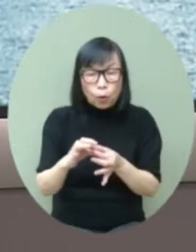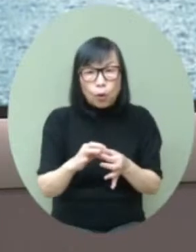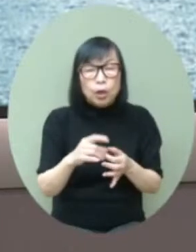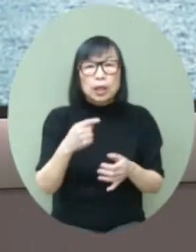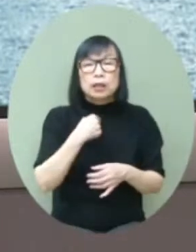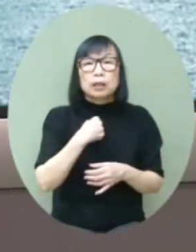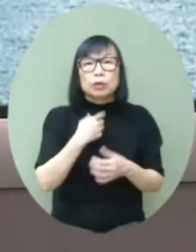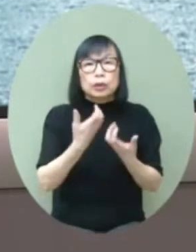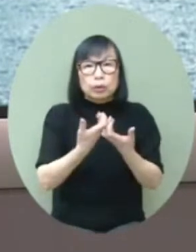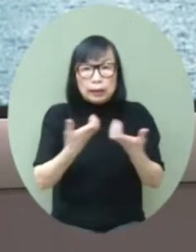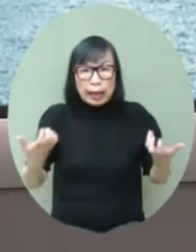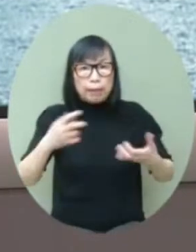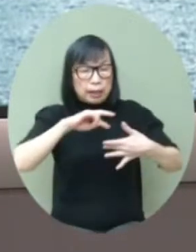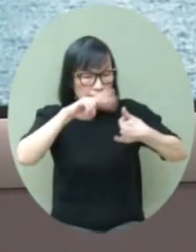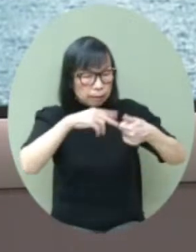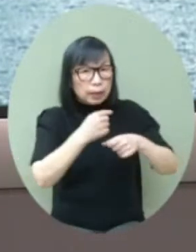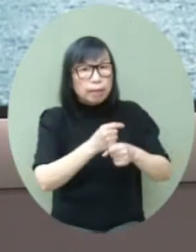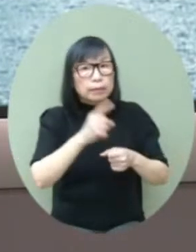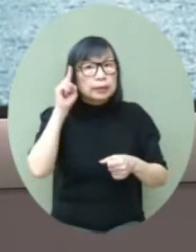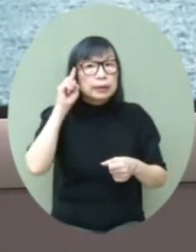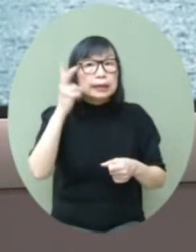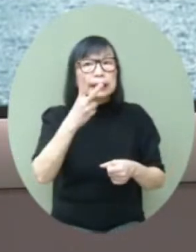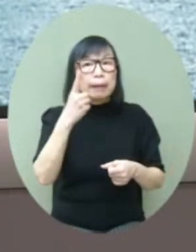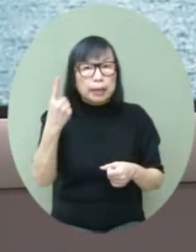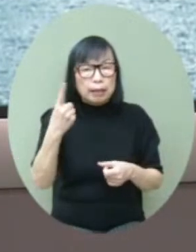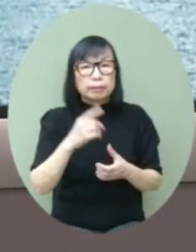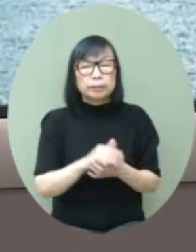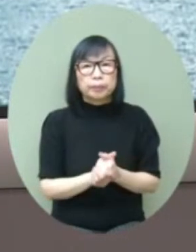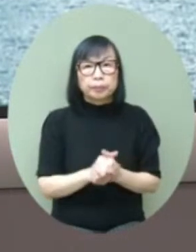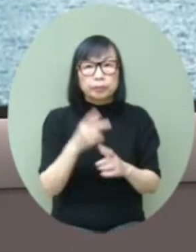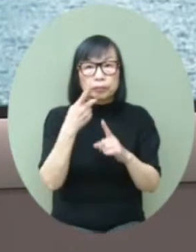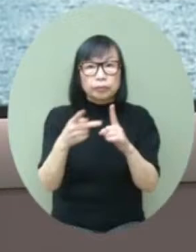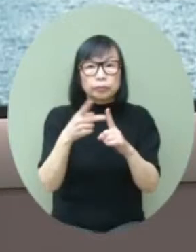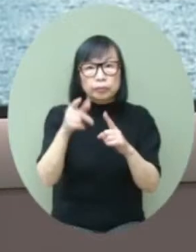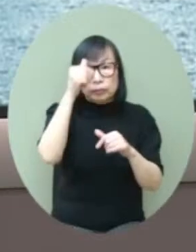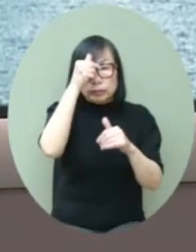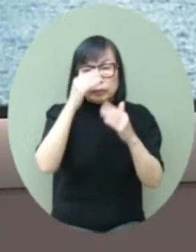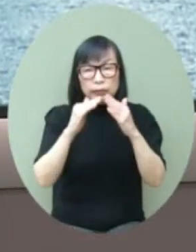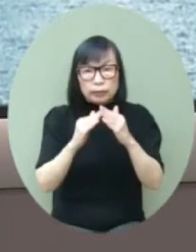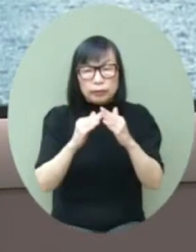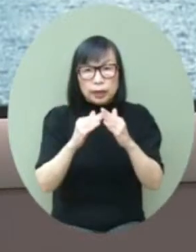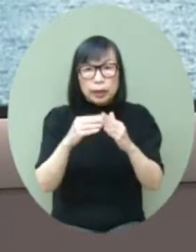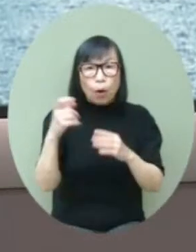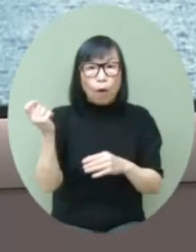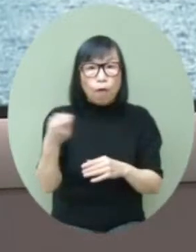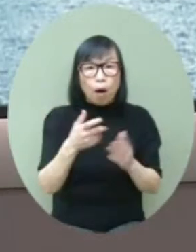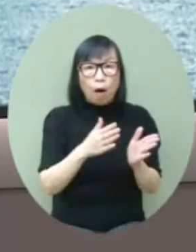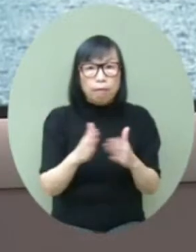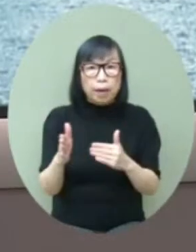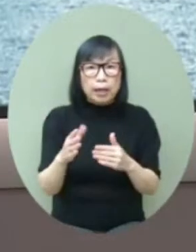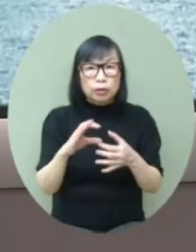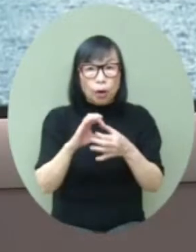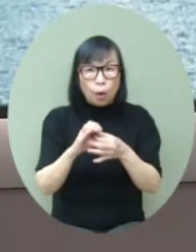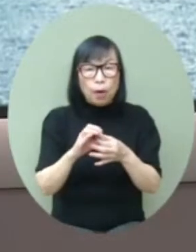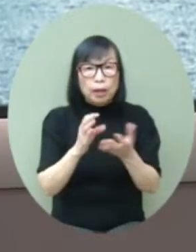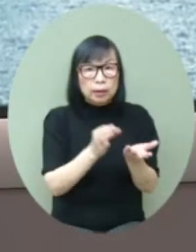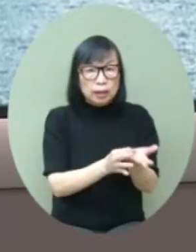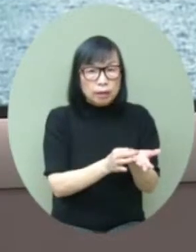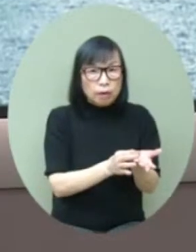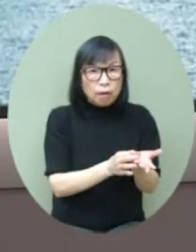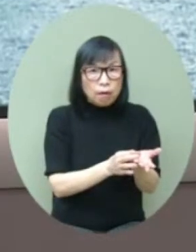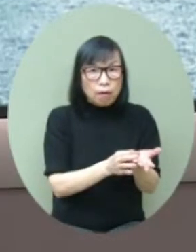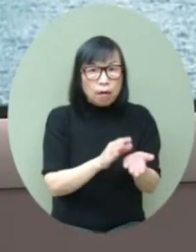would be classified as close contacts, and they have to be quarantined for 21 days. And the Tuen Mun Hospital has